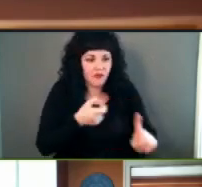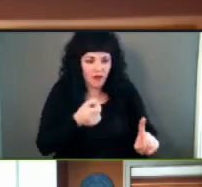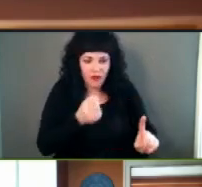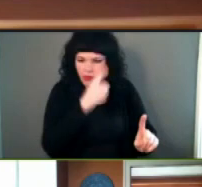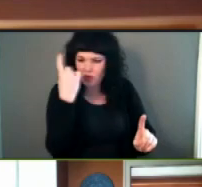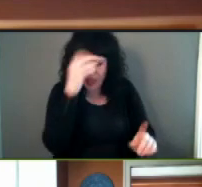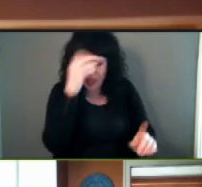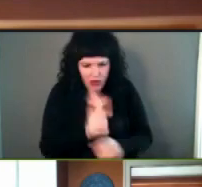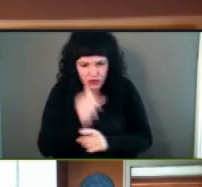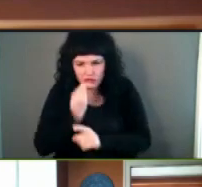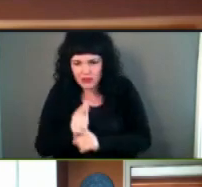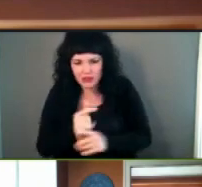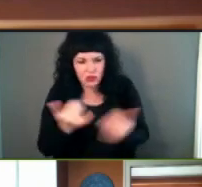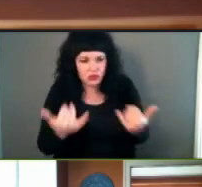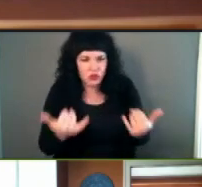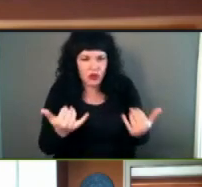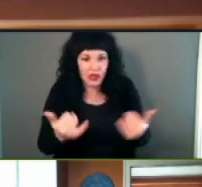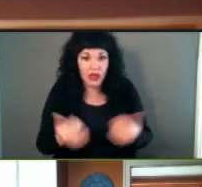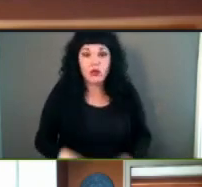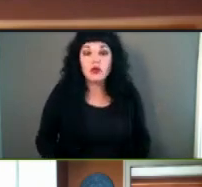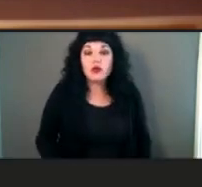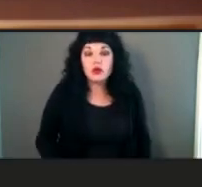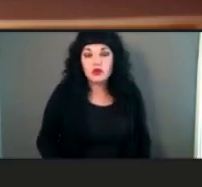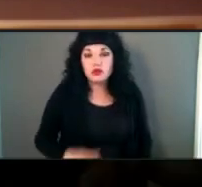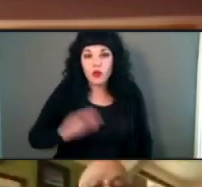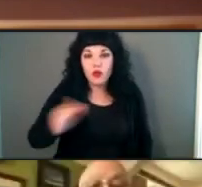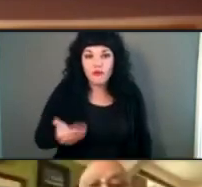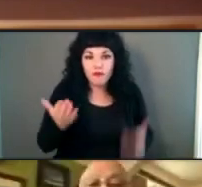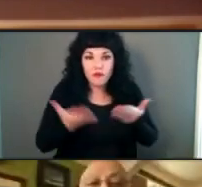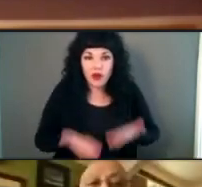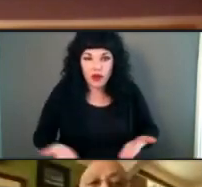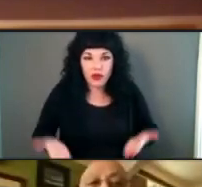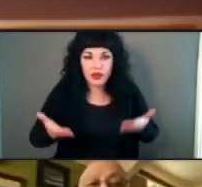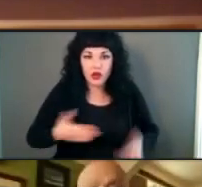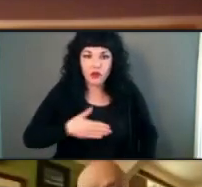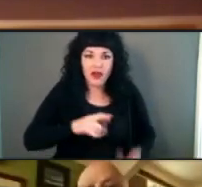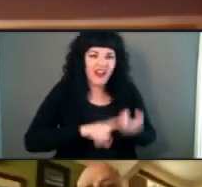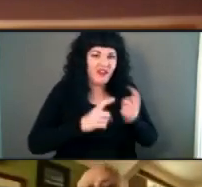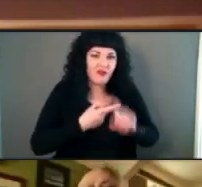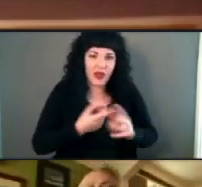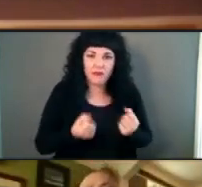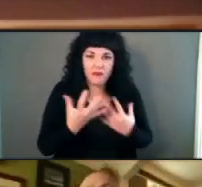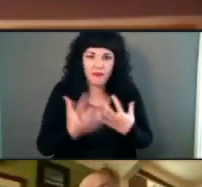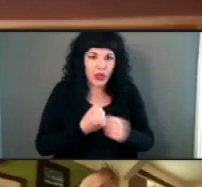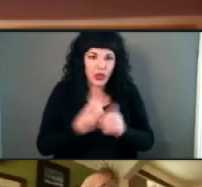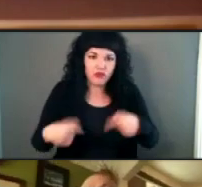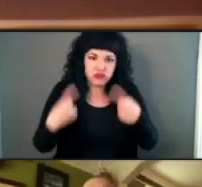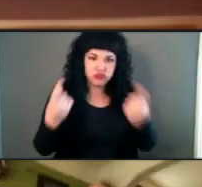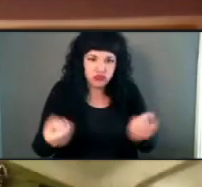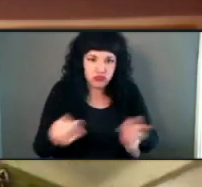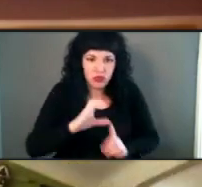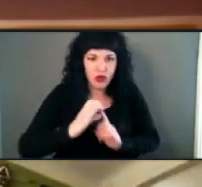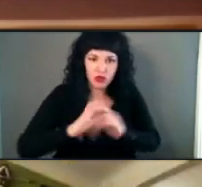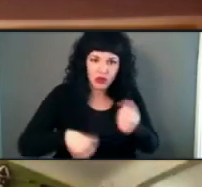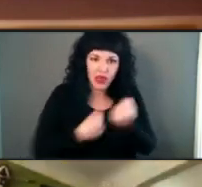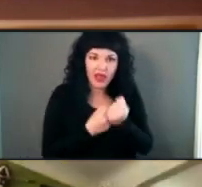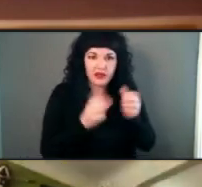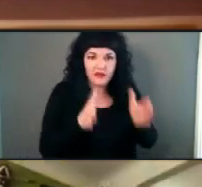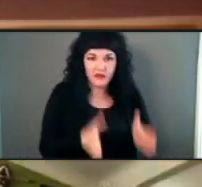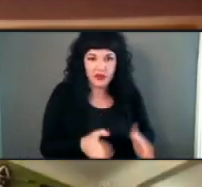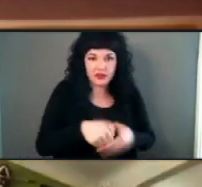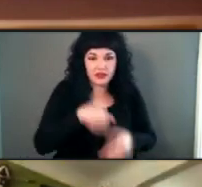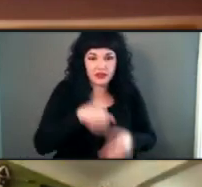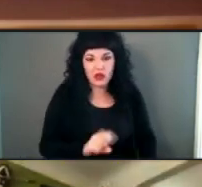this is my longtime colleague and friend, Ozzy Rivera, a lifelong community and cultural activist in Southwest Detroit, a retired